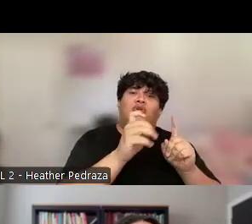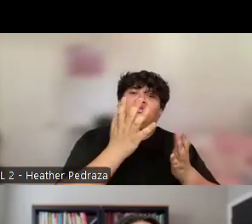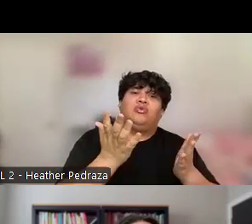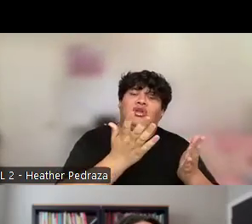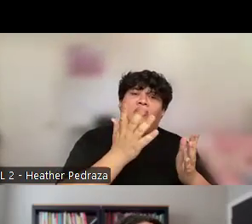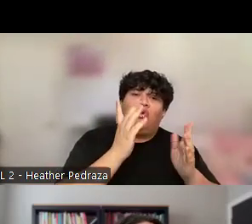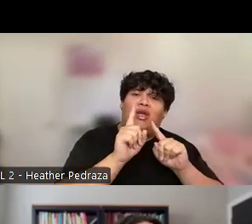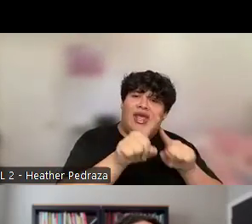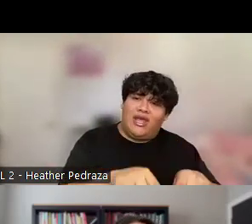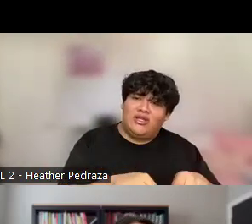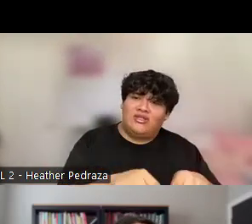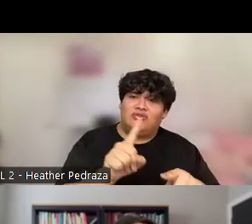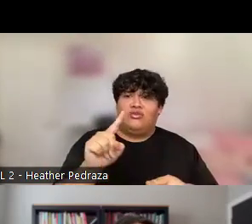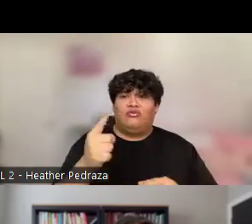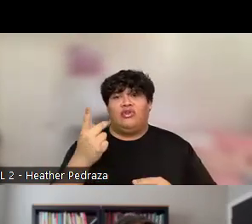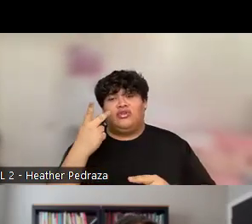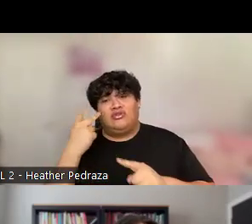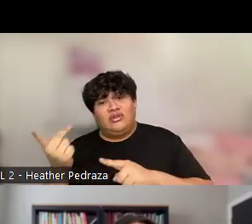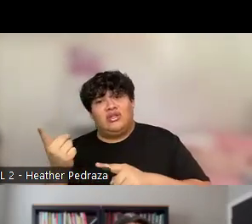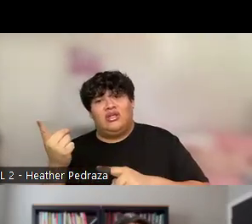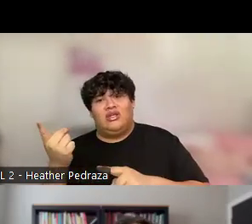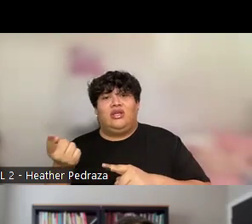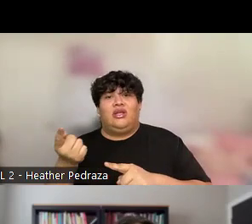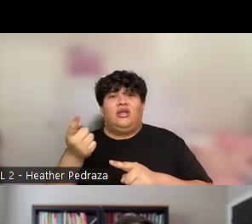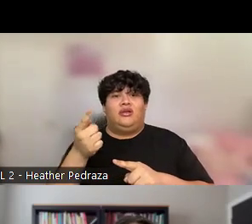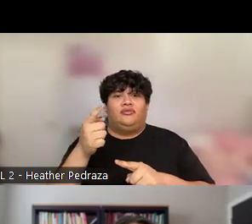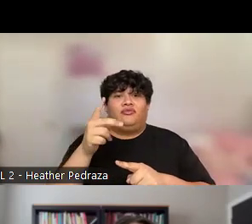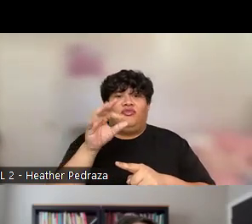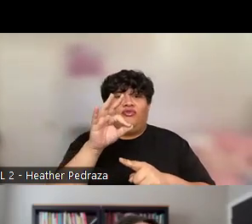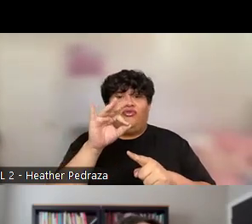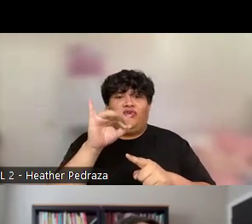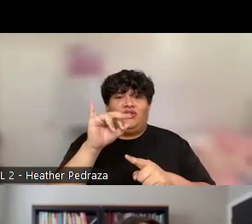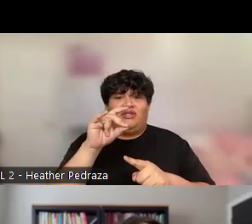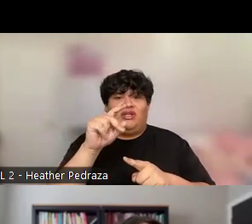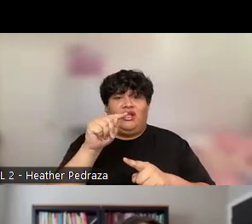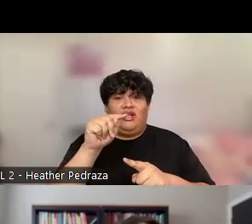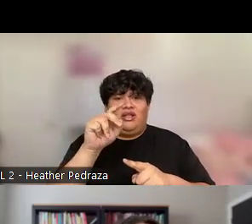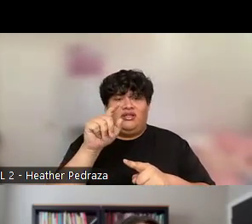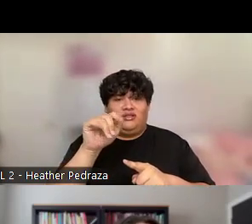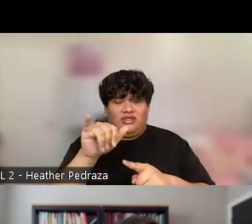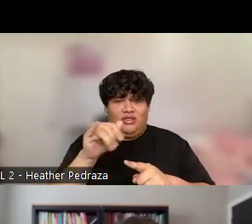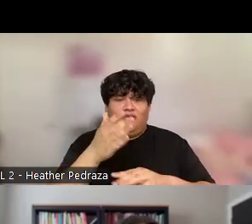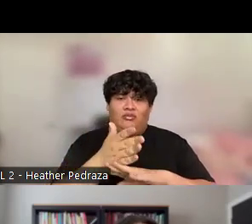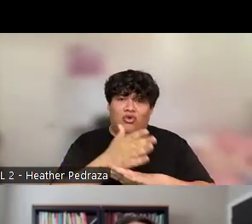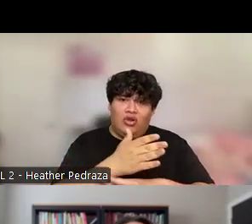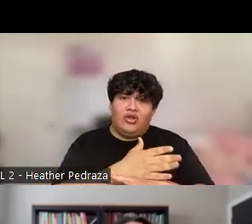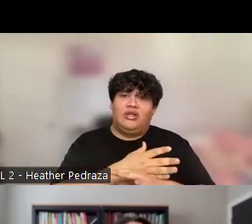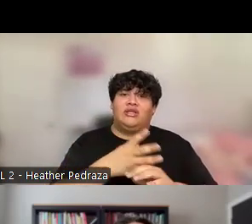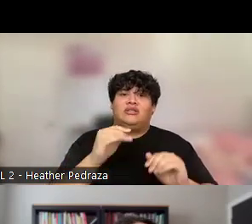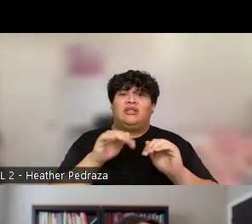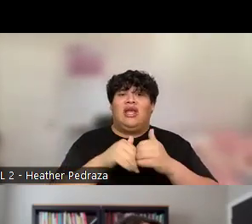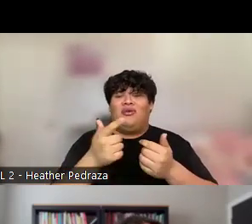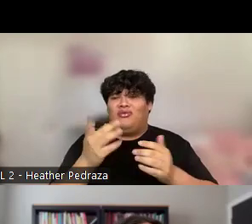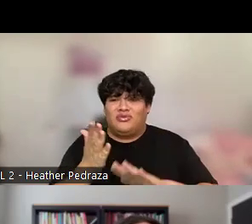answer. So first is fidelity and progress. So we're trying to answer, how is implementation progressing?